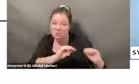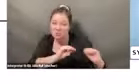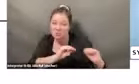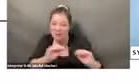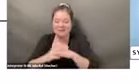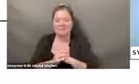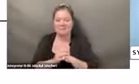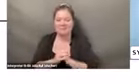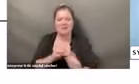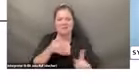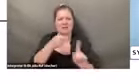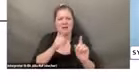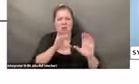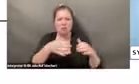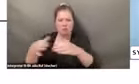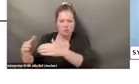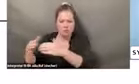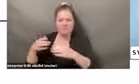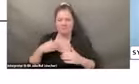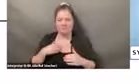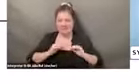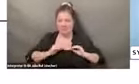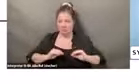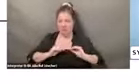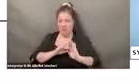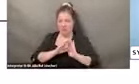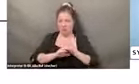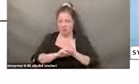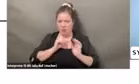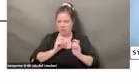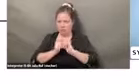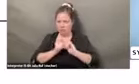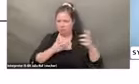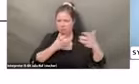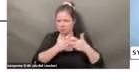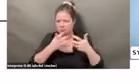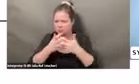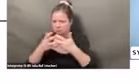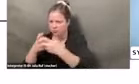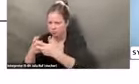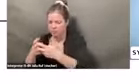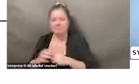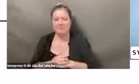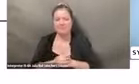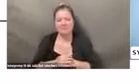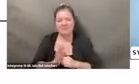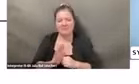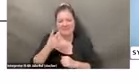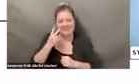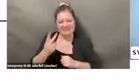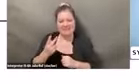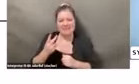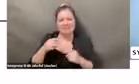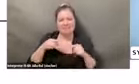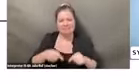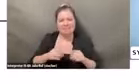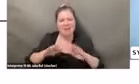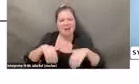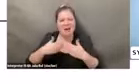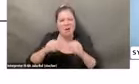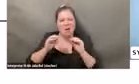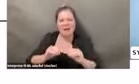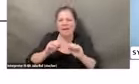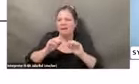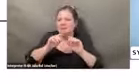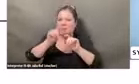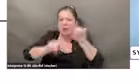different target groups, and also additional resources on how to develop and conduct inclusive training.